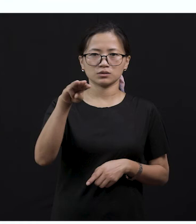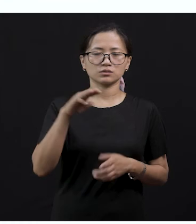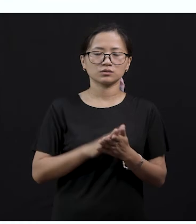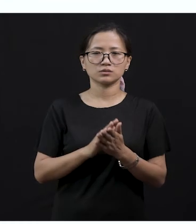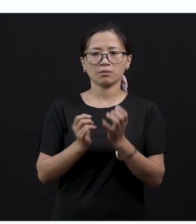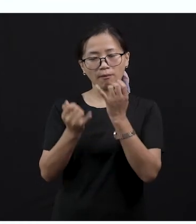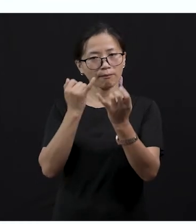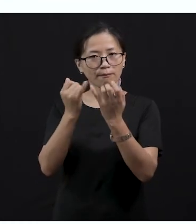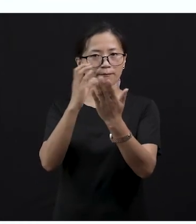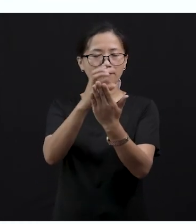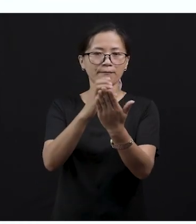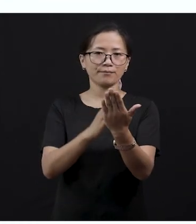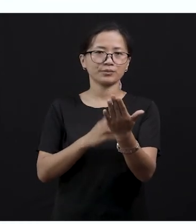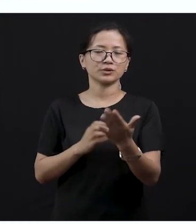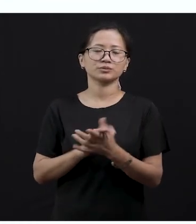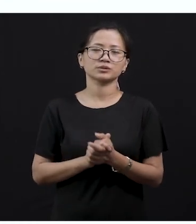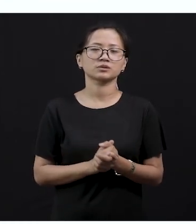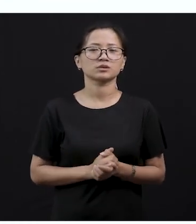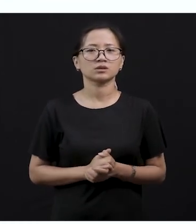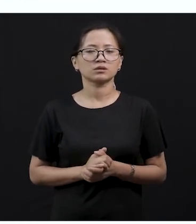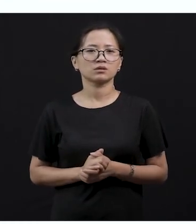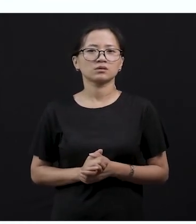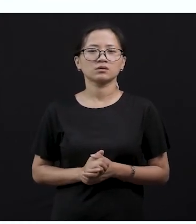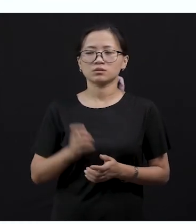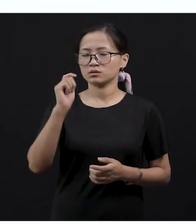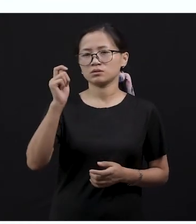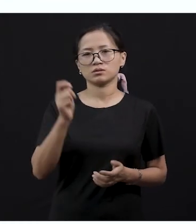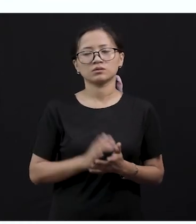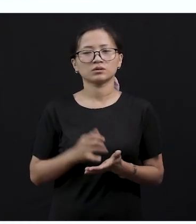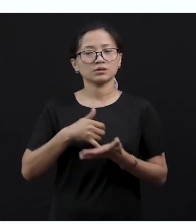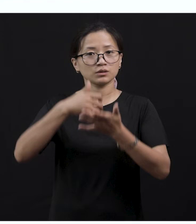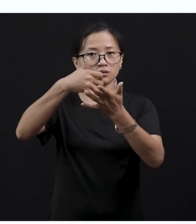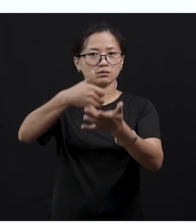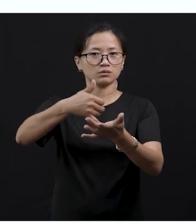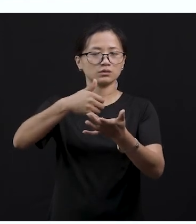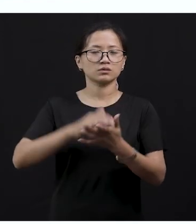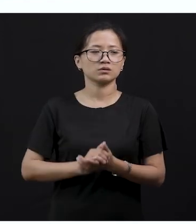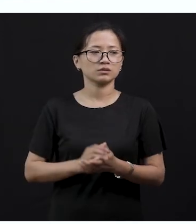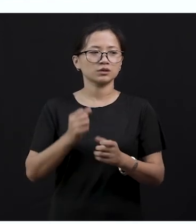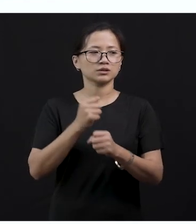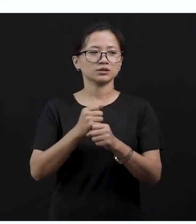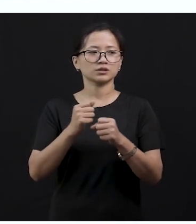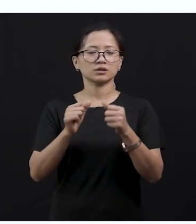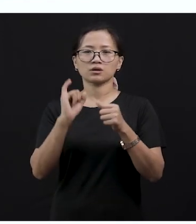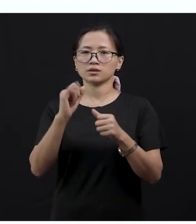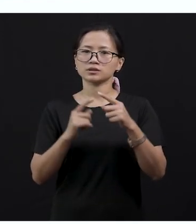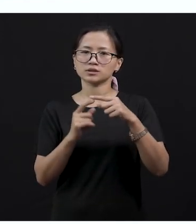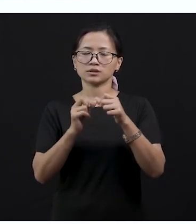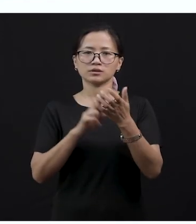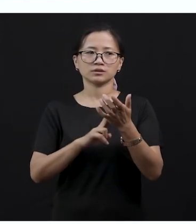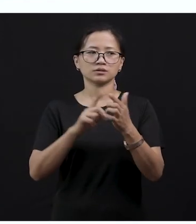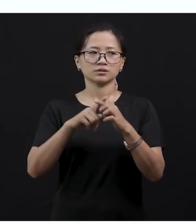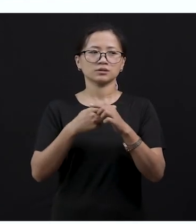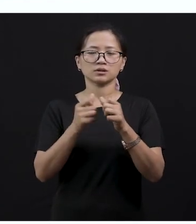2,000 poems. All right, so his work was rewarded for Gitanjali, and he